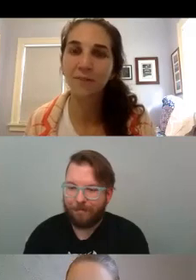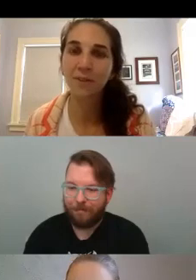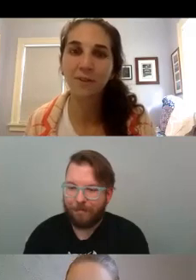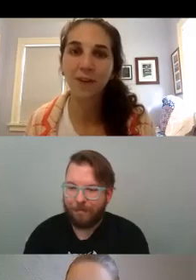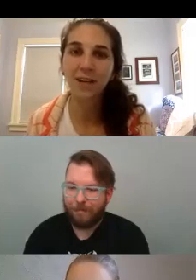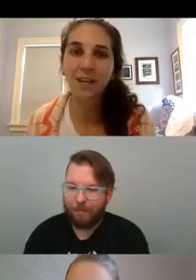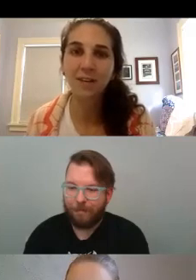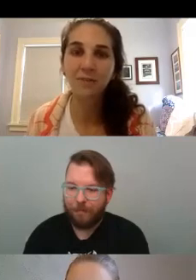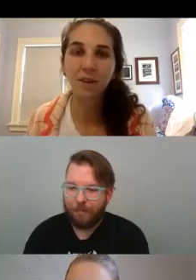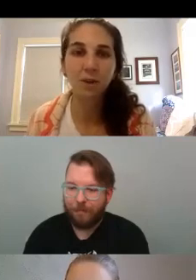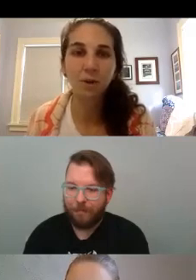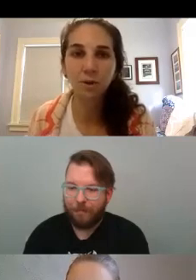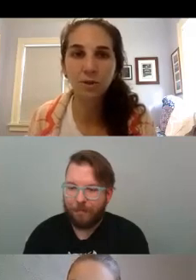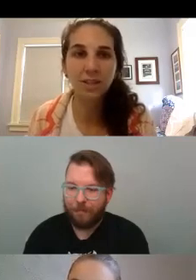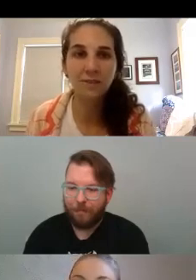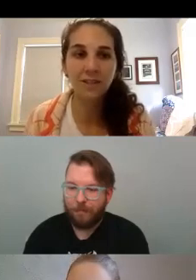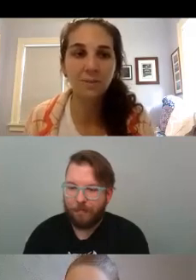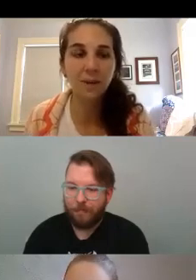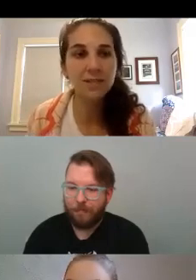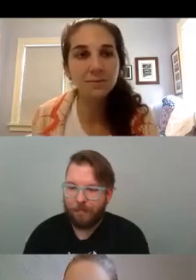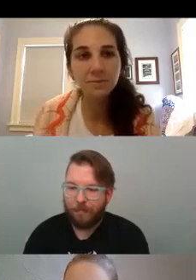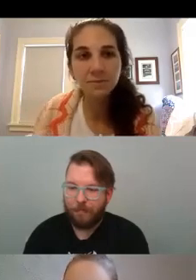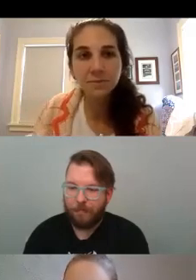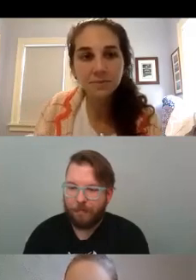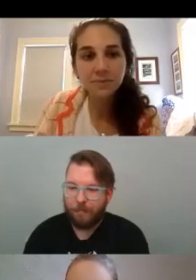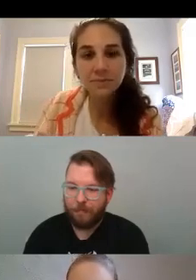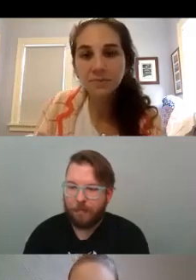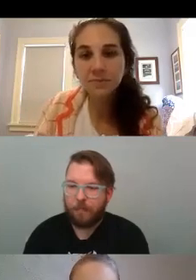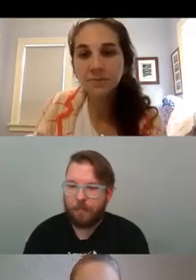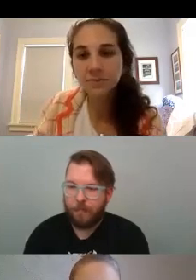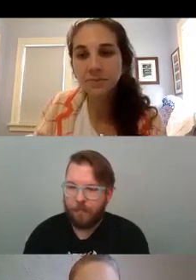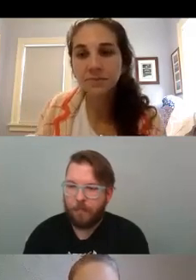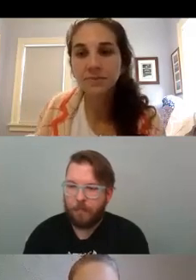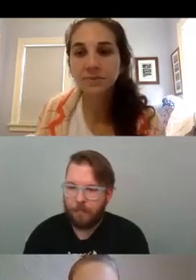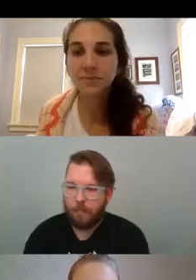one-on-one for a variety of other goals that they have expressed.